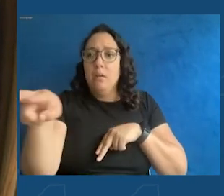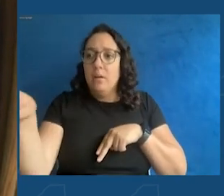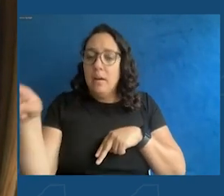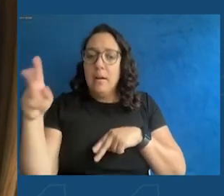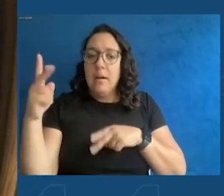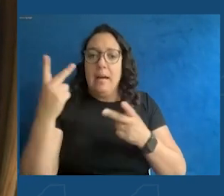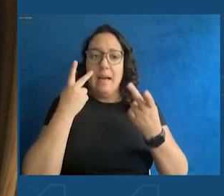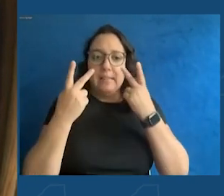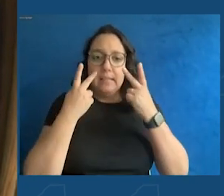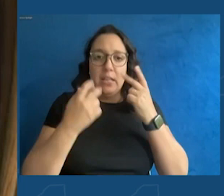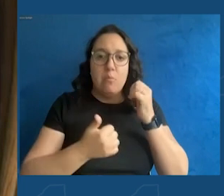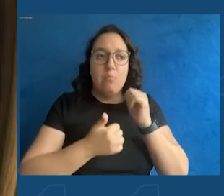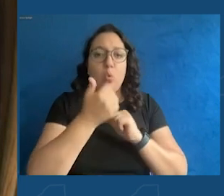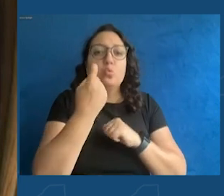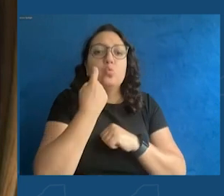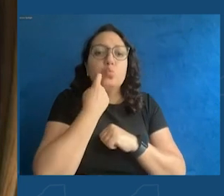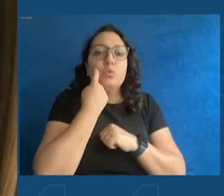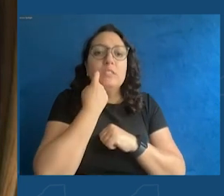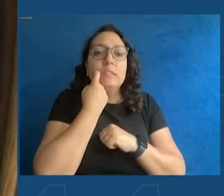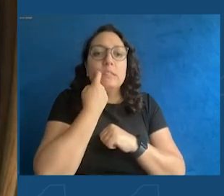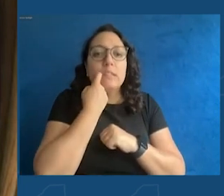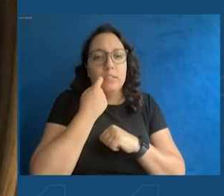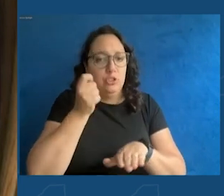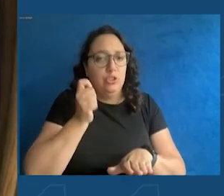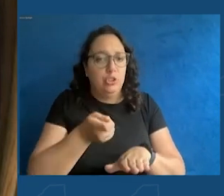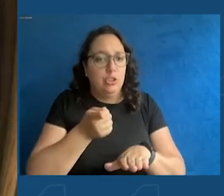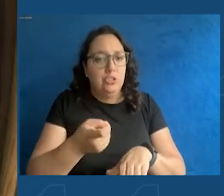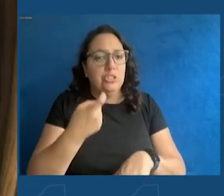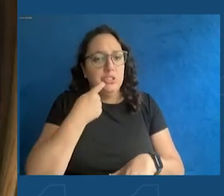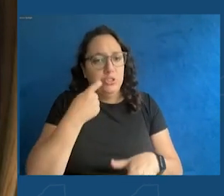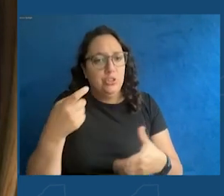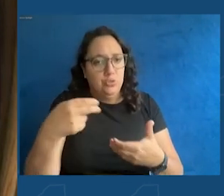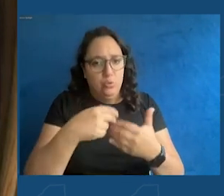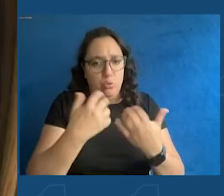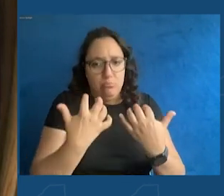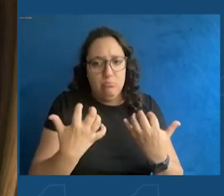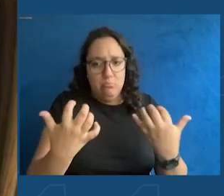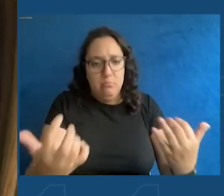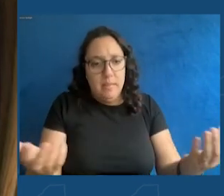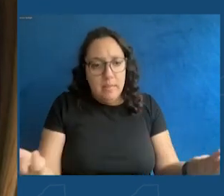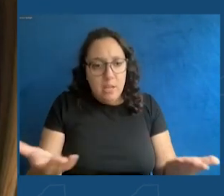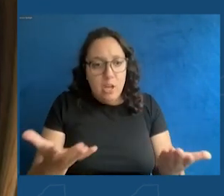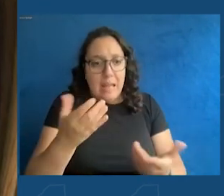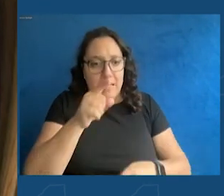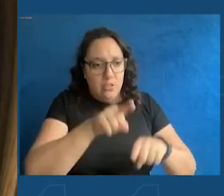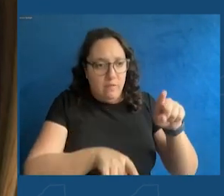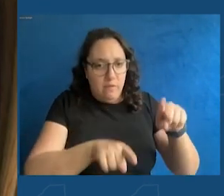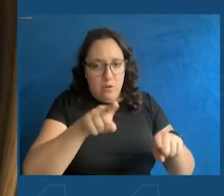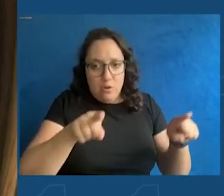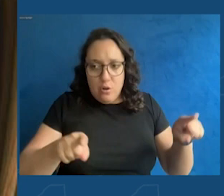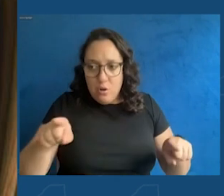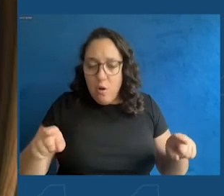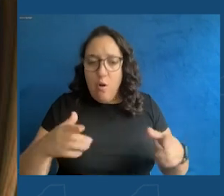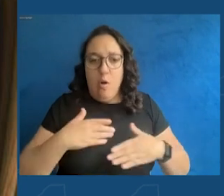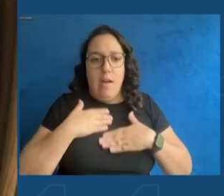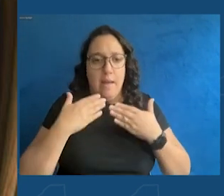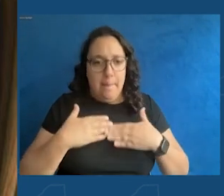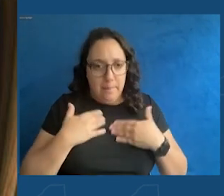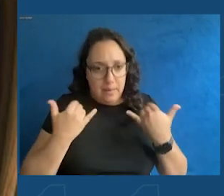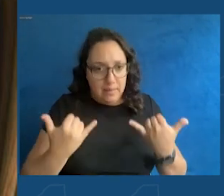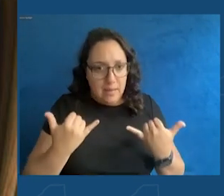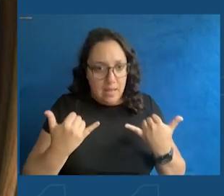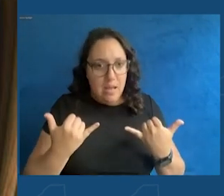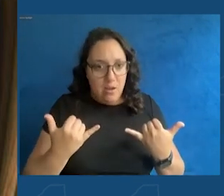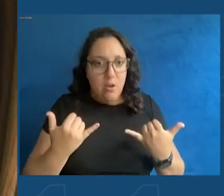recent judges, some of whom are with us today, and with them, the diversity that I am glad to say is now the hallmark of